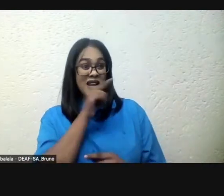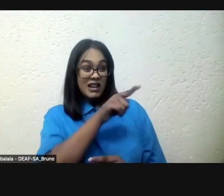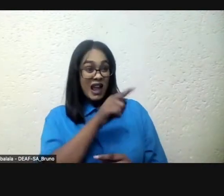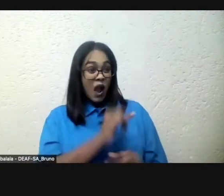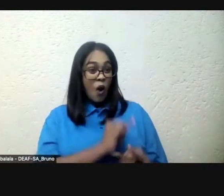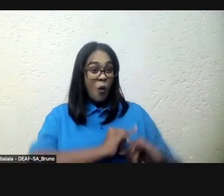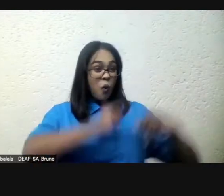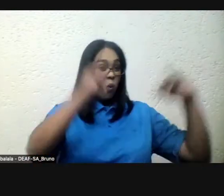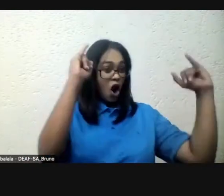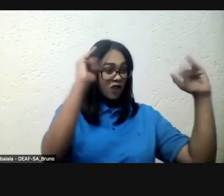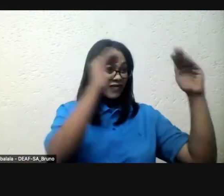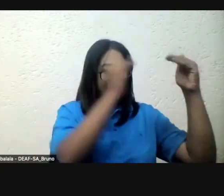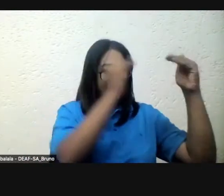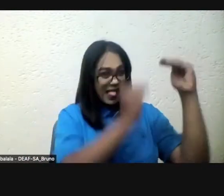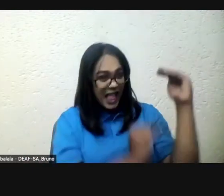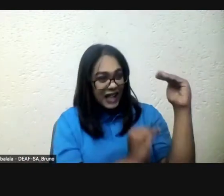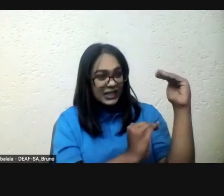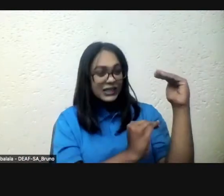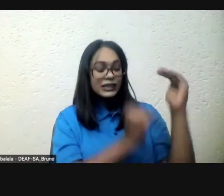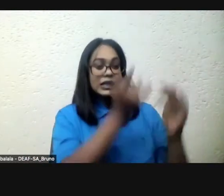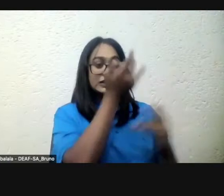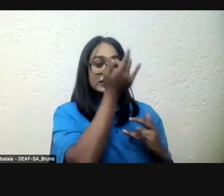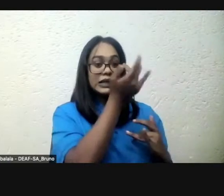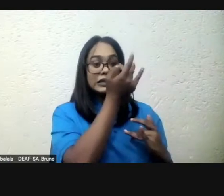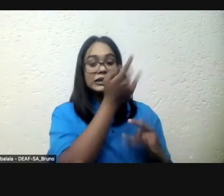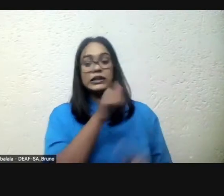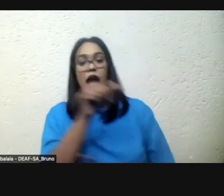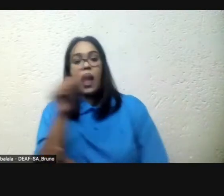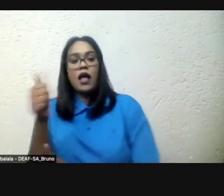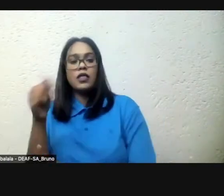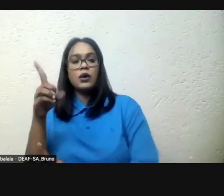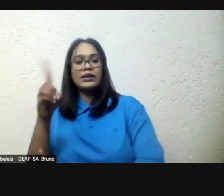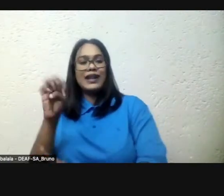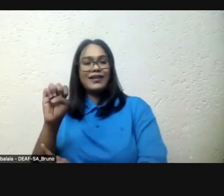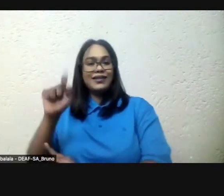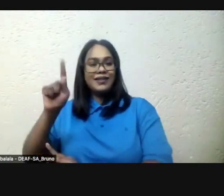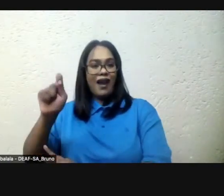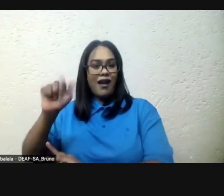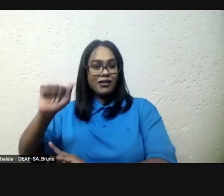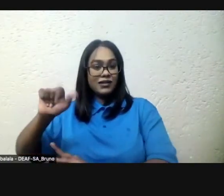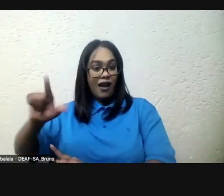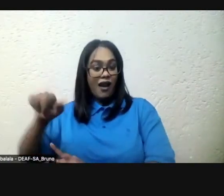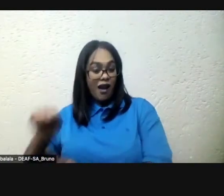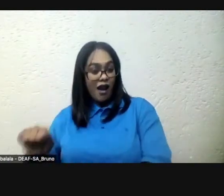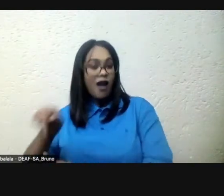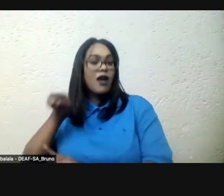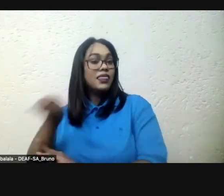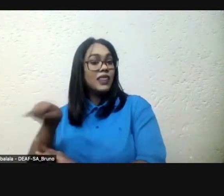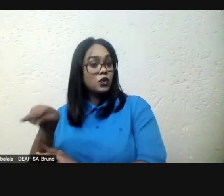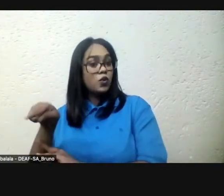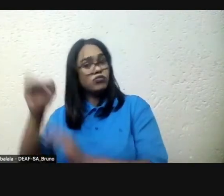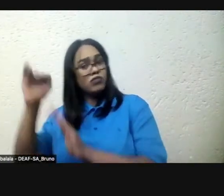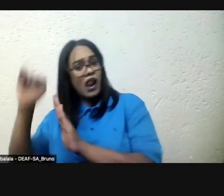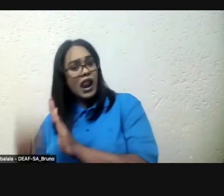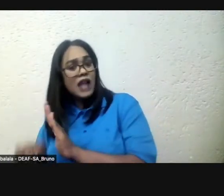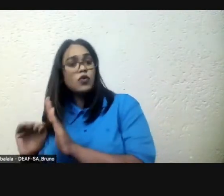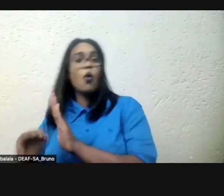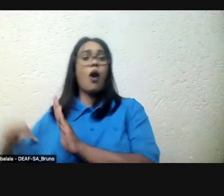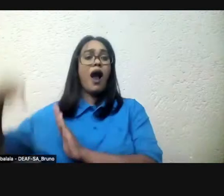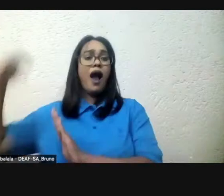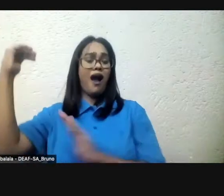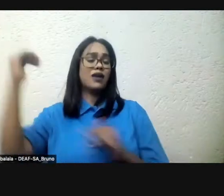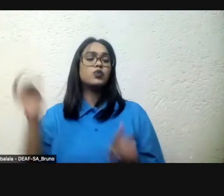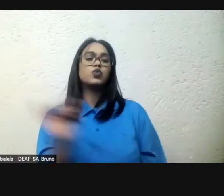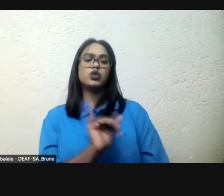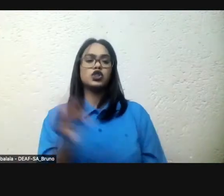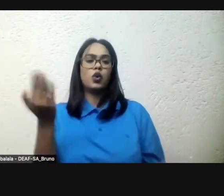vaccine escape for transmissibility? The last few questions, are we already in the fourth wave or not? I